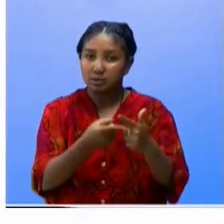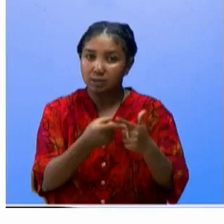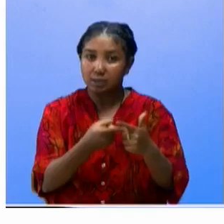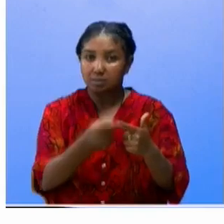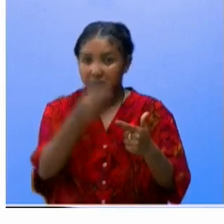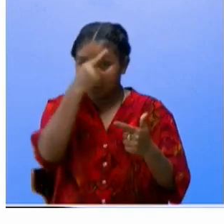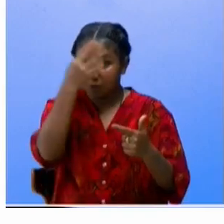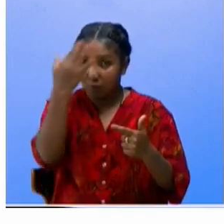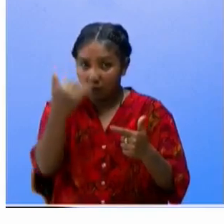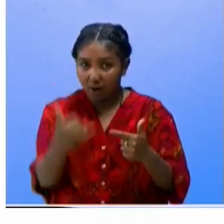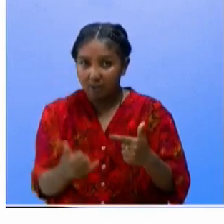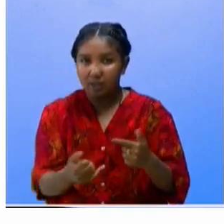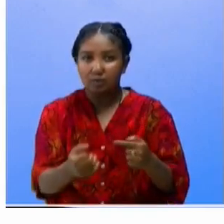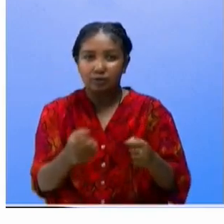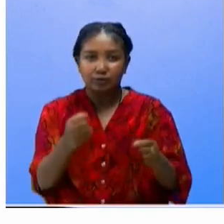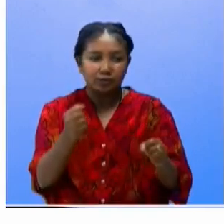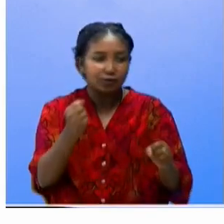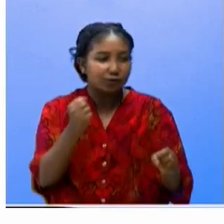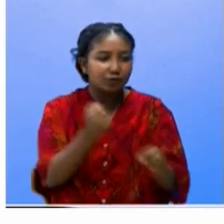action